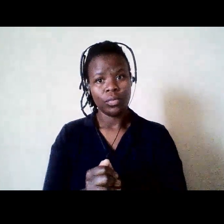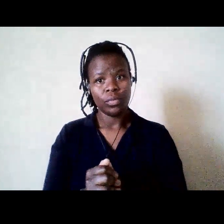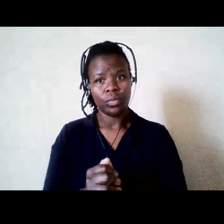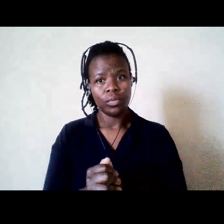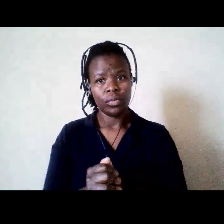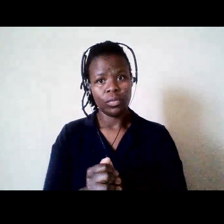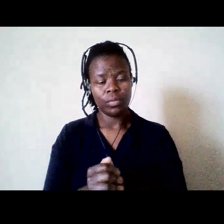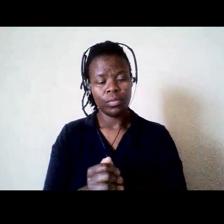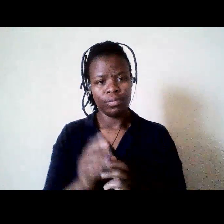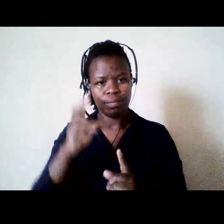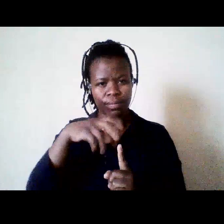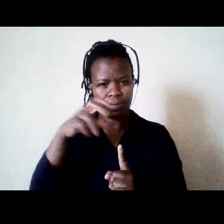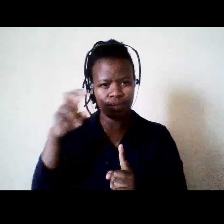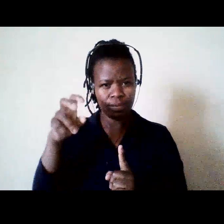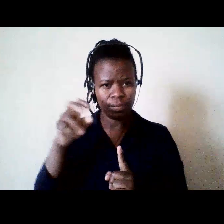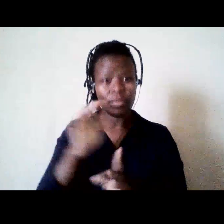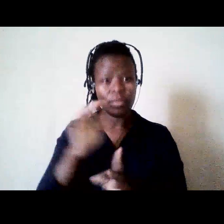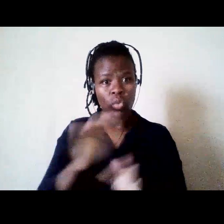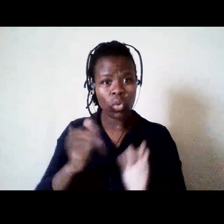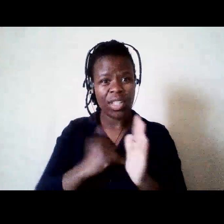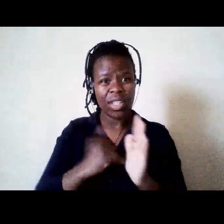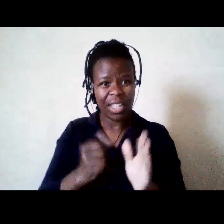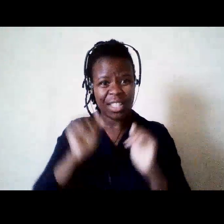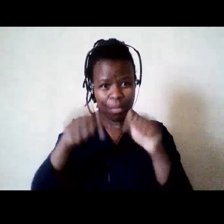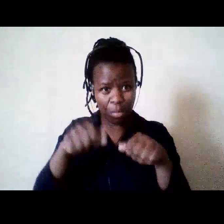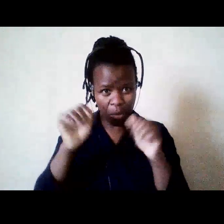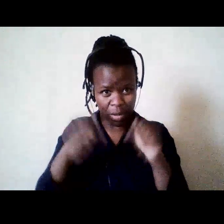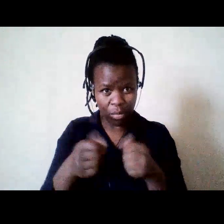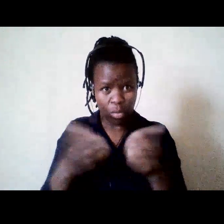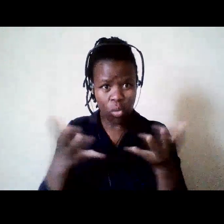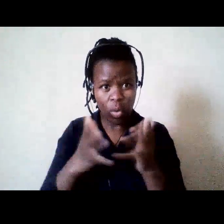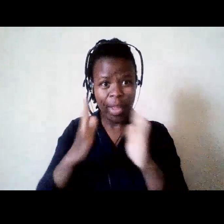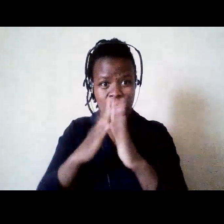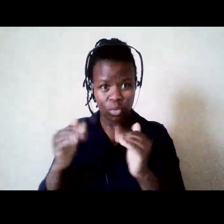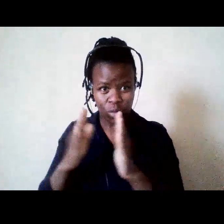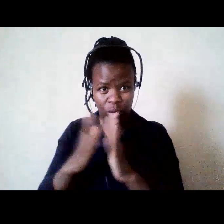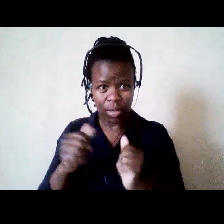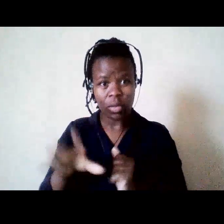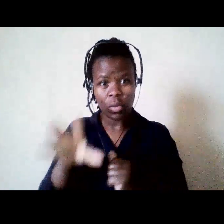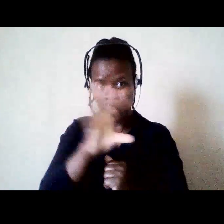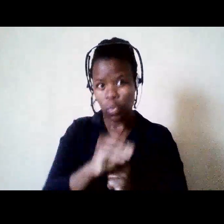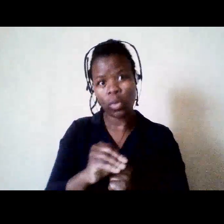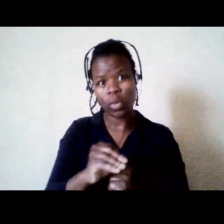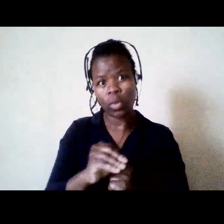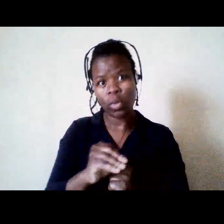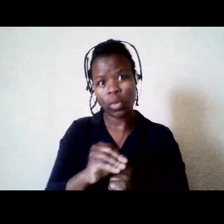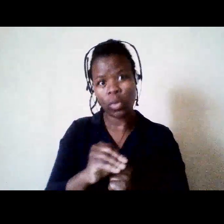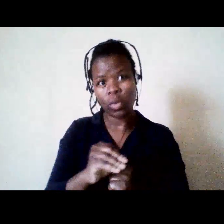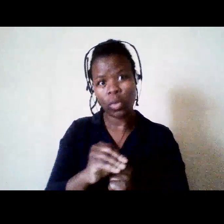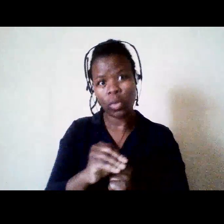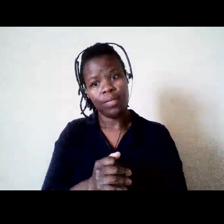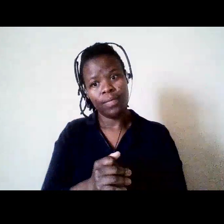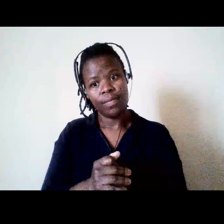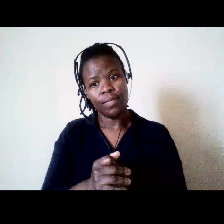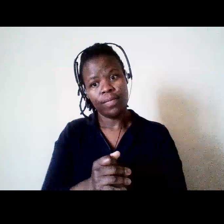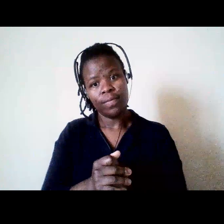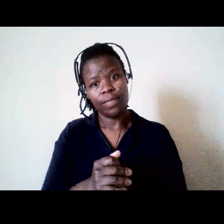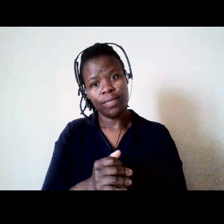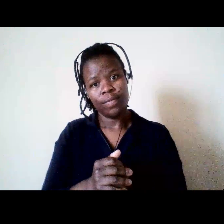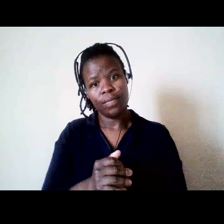in society, in every aspect of society. Yeah. So very important to make that distinction in terms